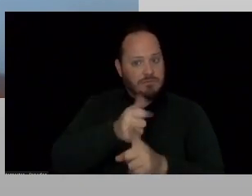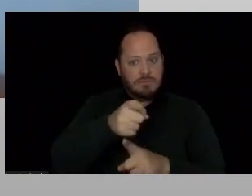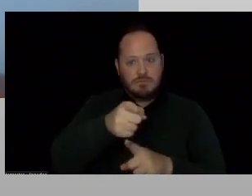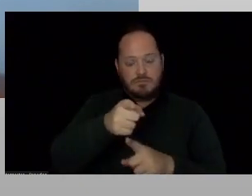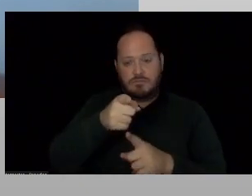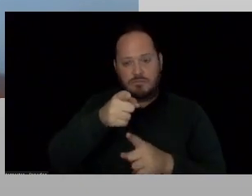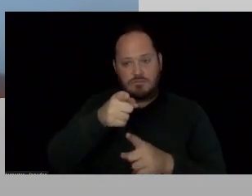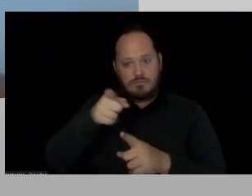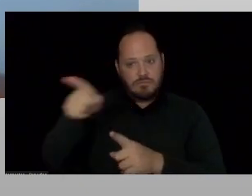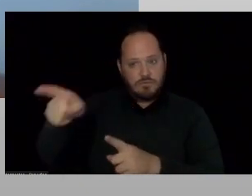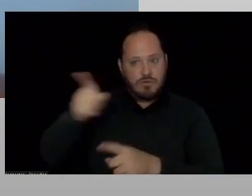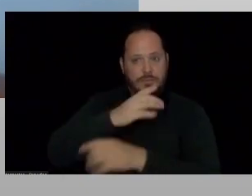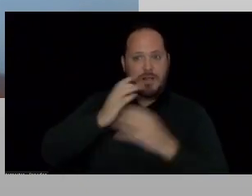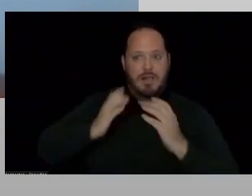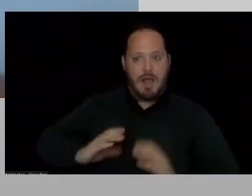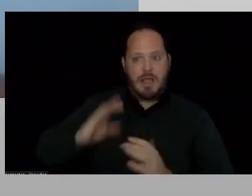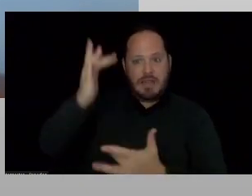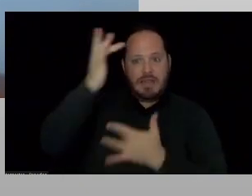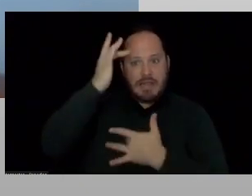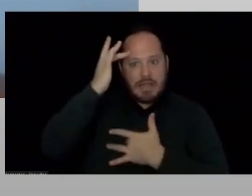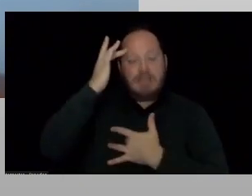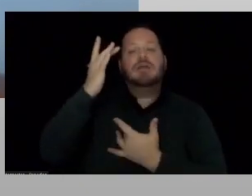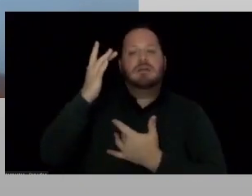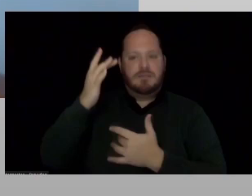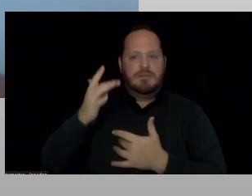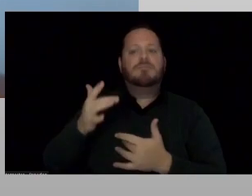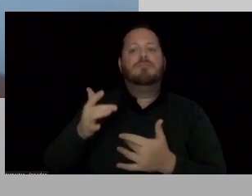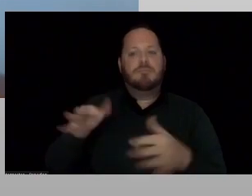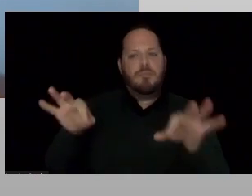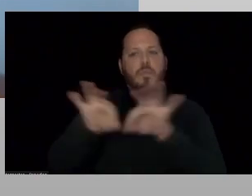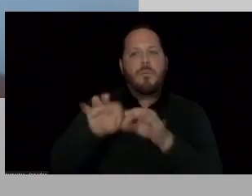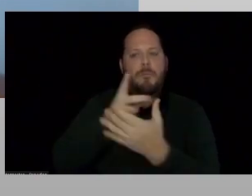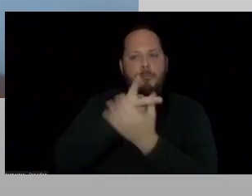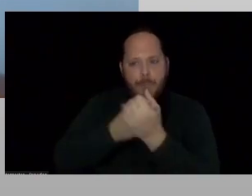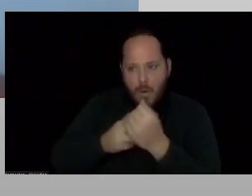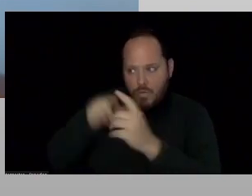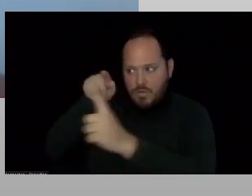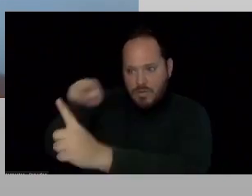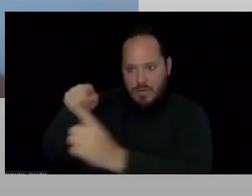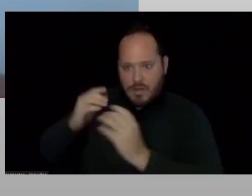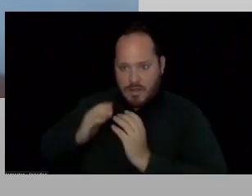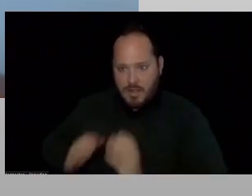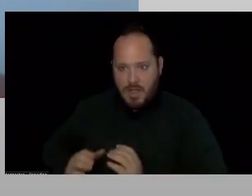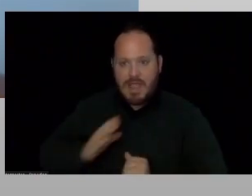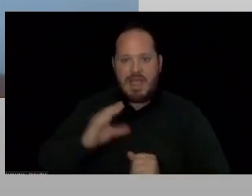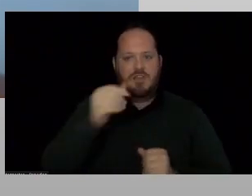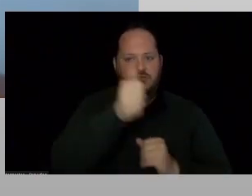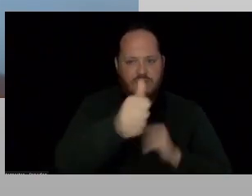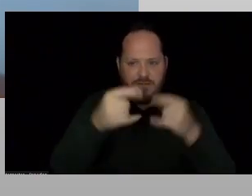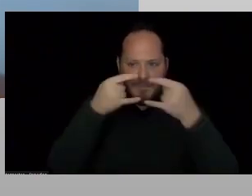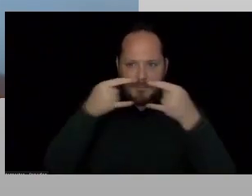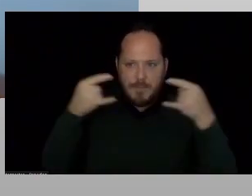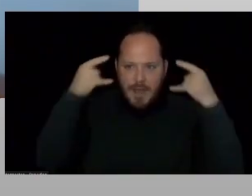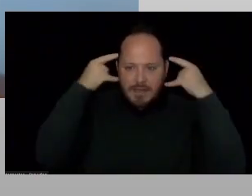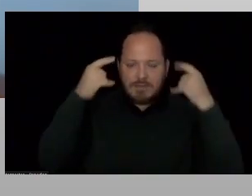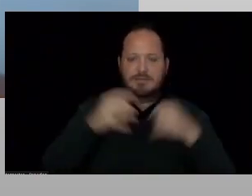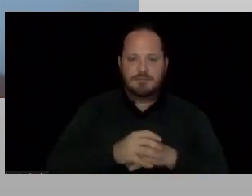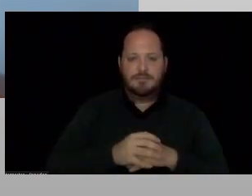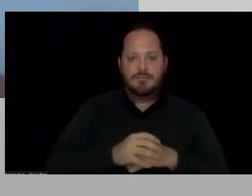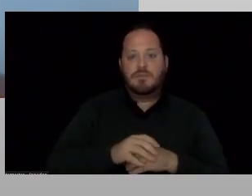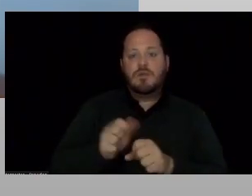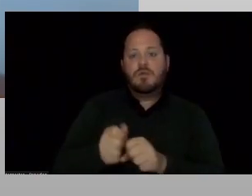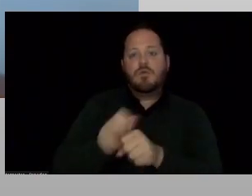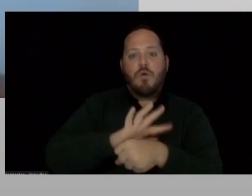wear a medical grade mask, like a surgical mask. We believe that COVID-19 is transmitted largely